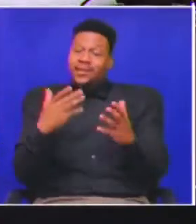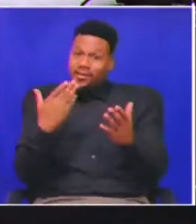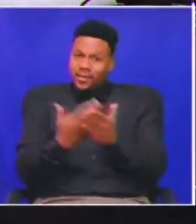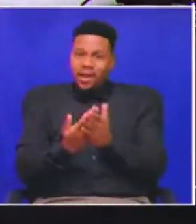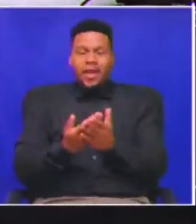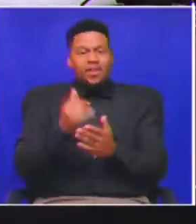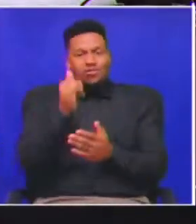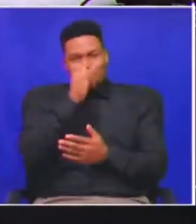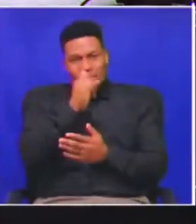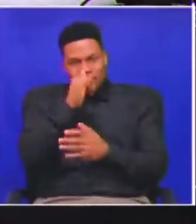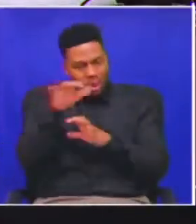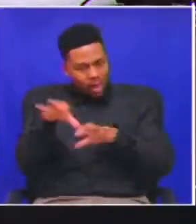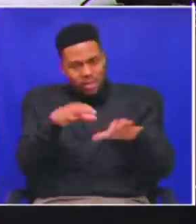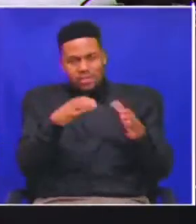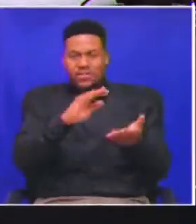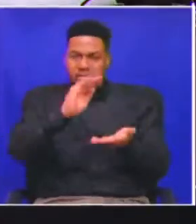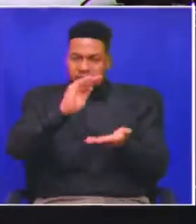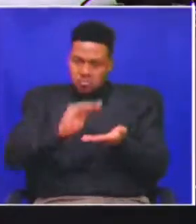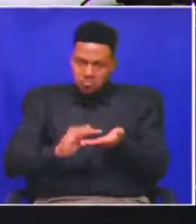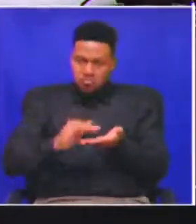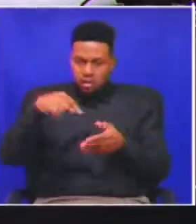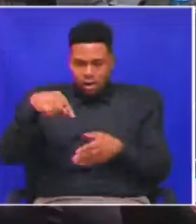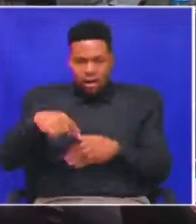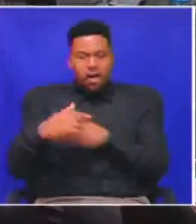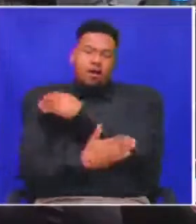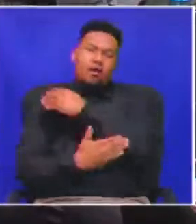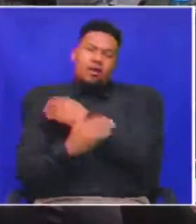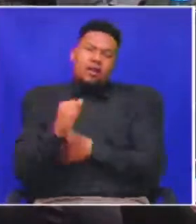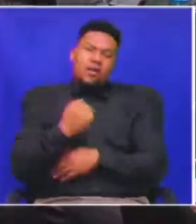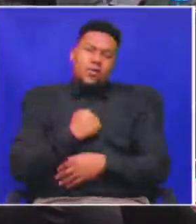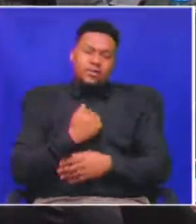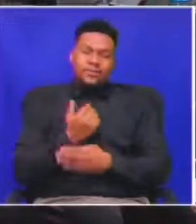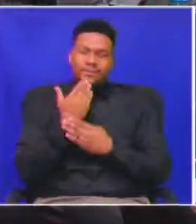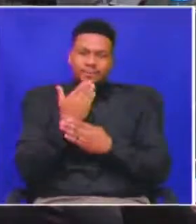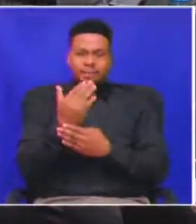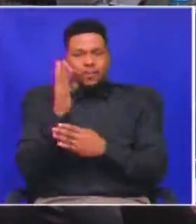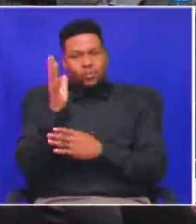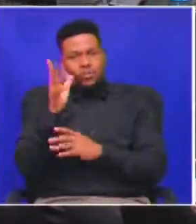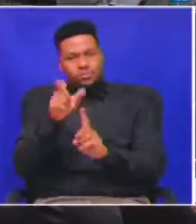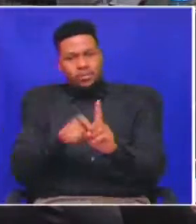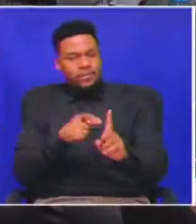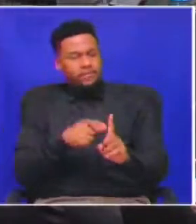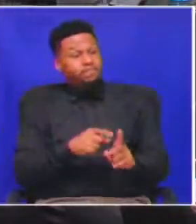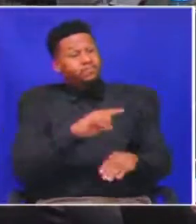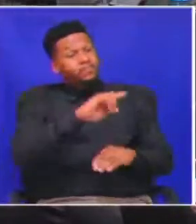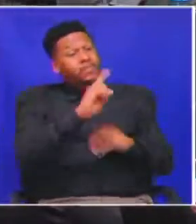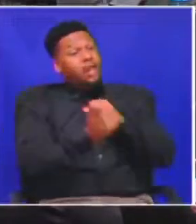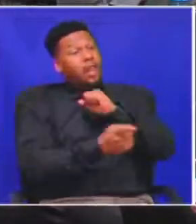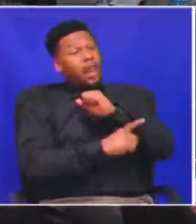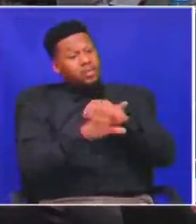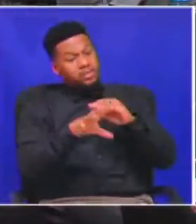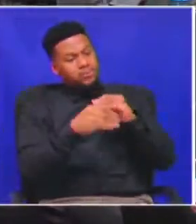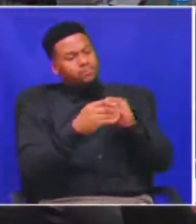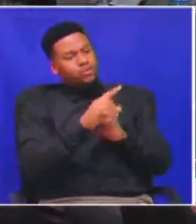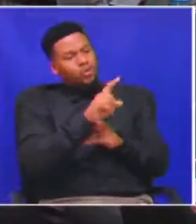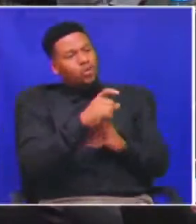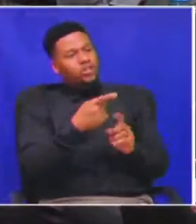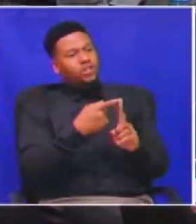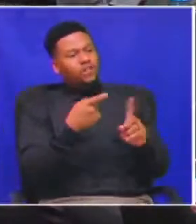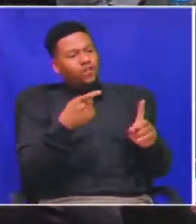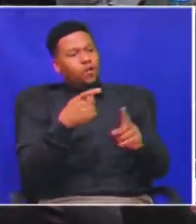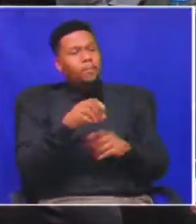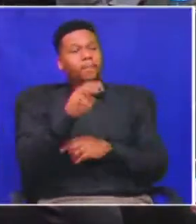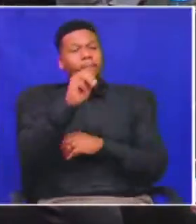in our country. Thank you, Honorable Speaker. The last supplementary question will be asked by the Honourable Ismail